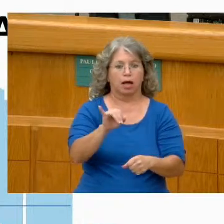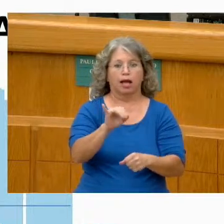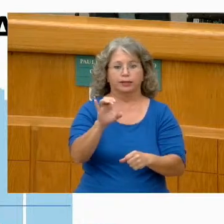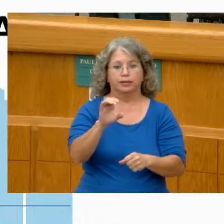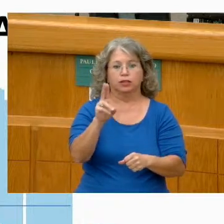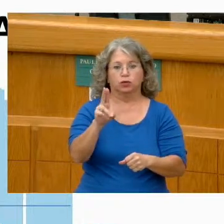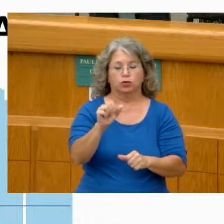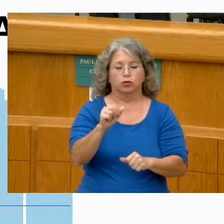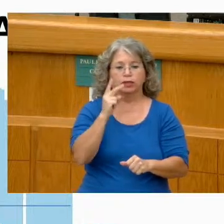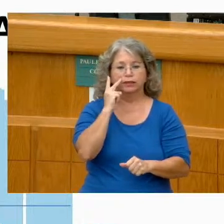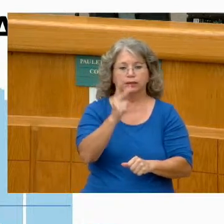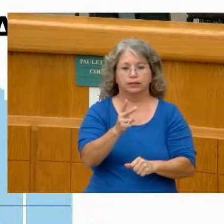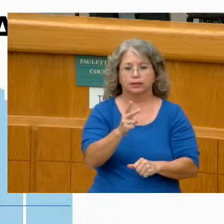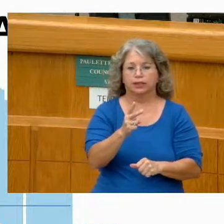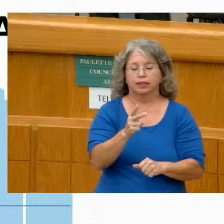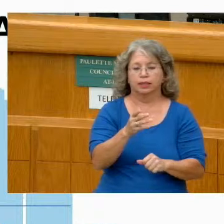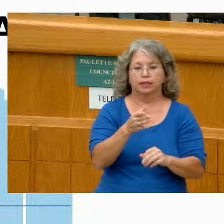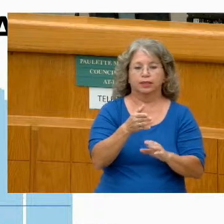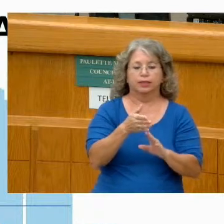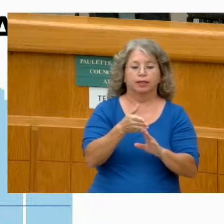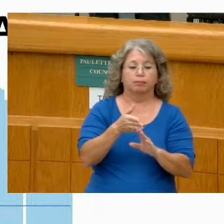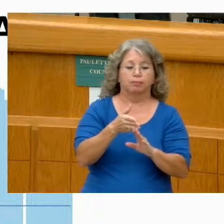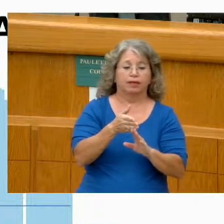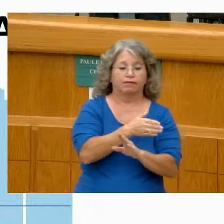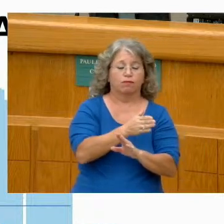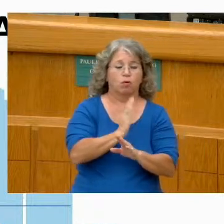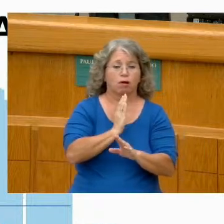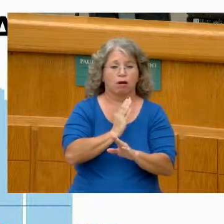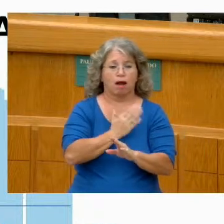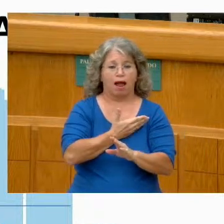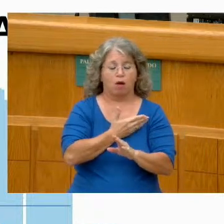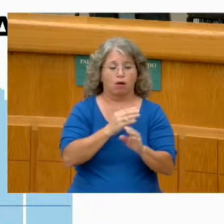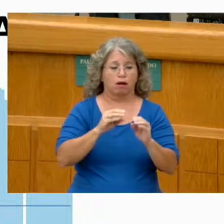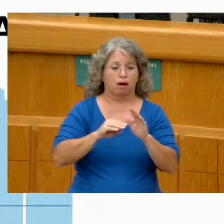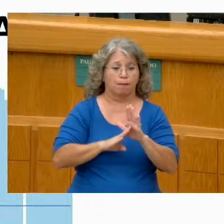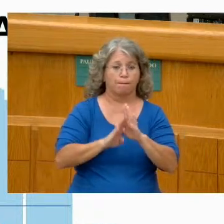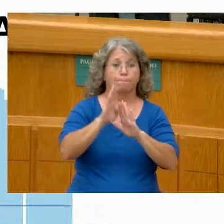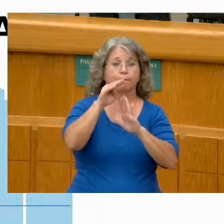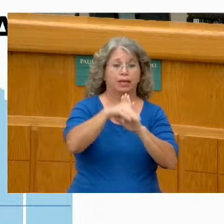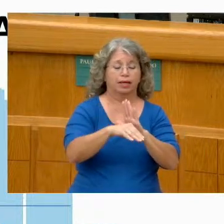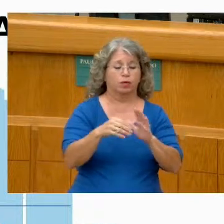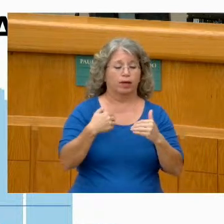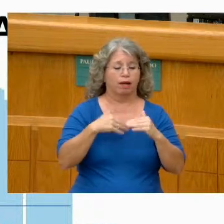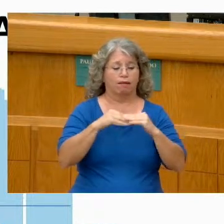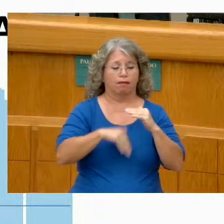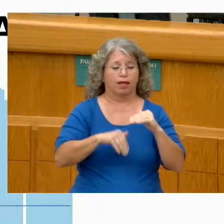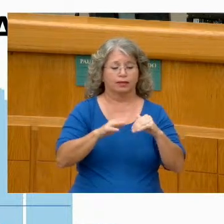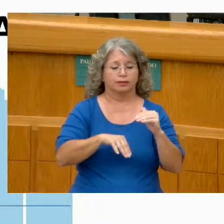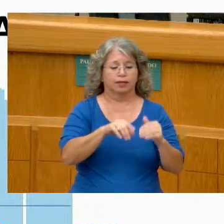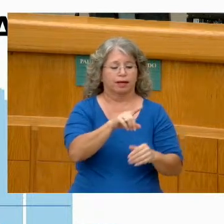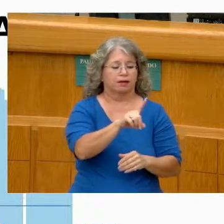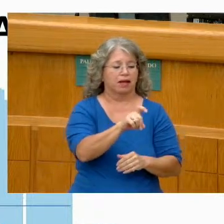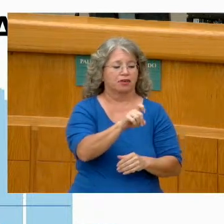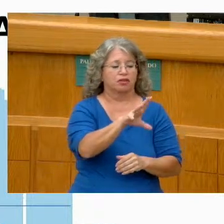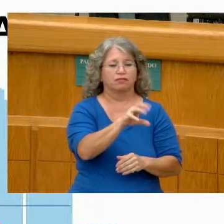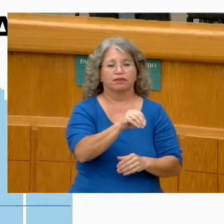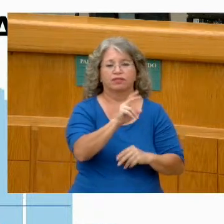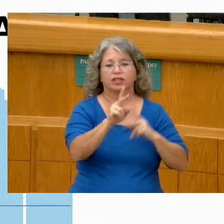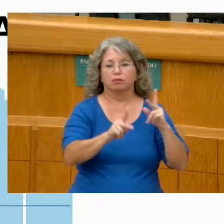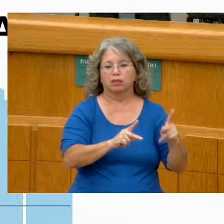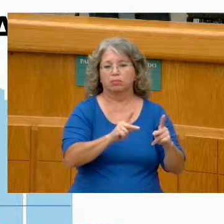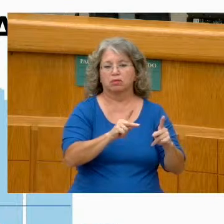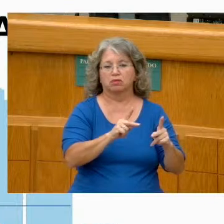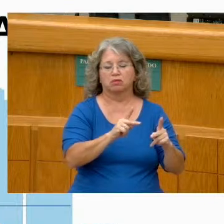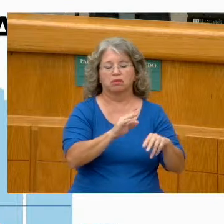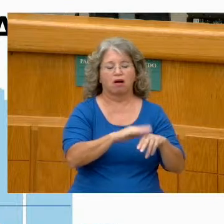look back here before the outbreak where there's a little bit less than 150 people on average in the